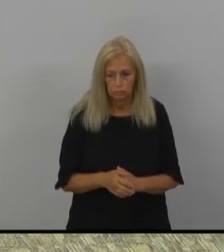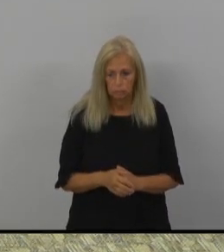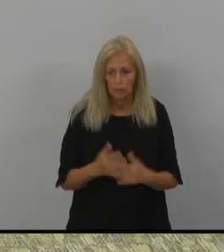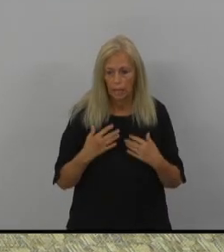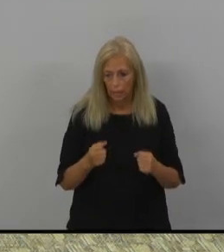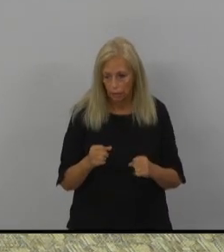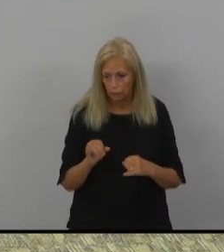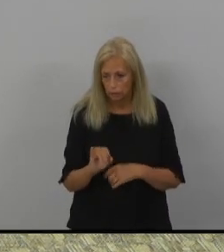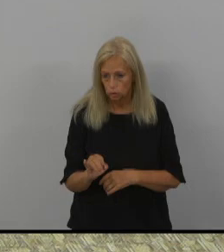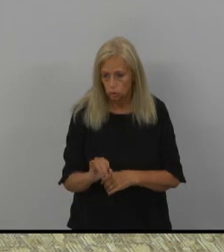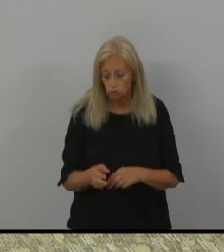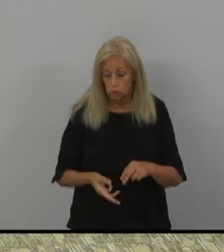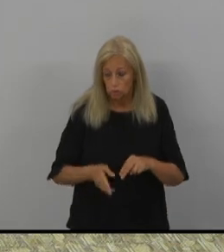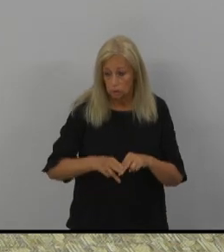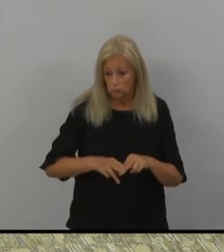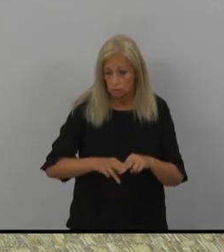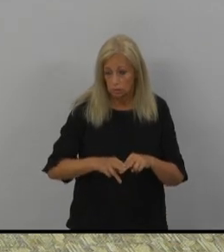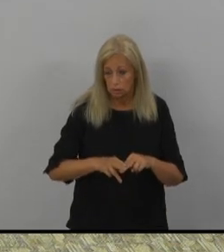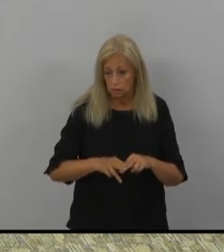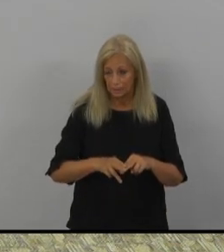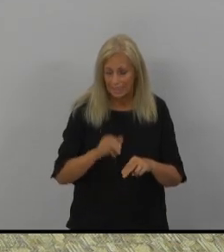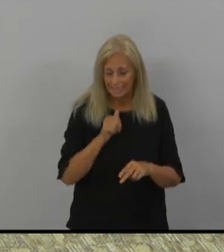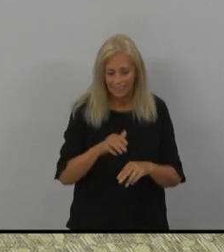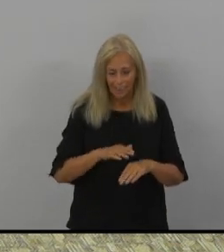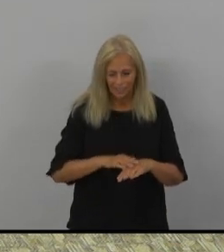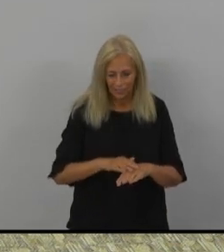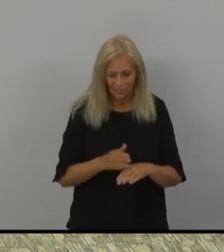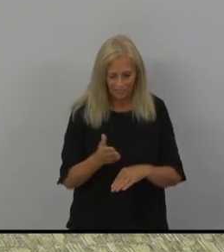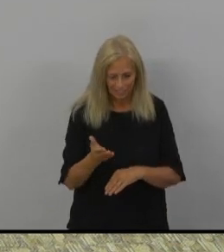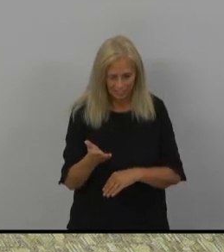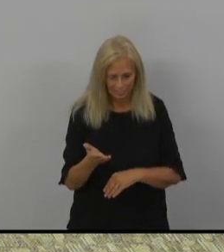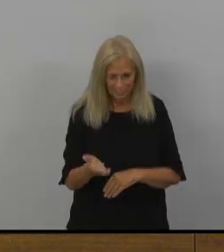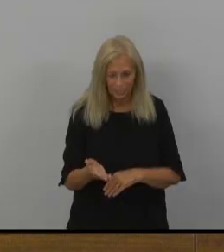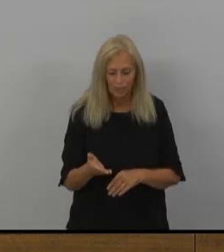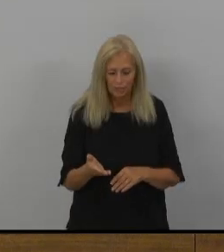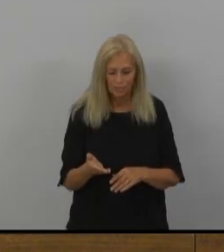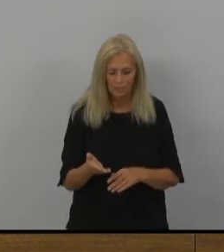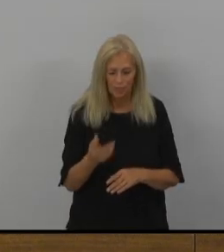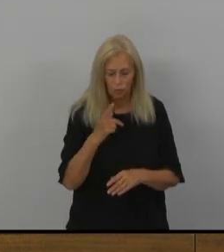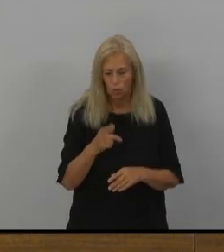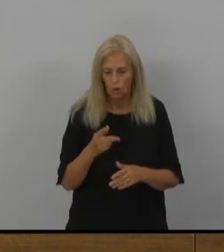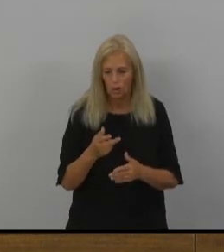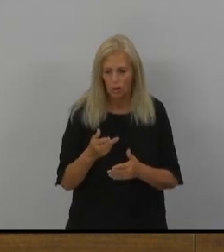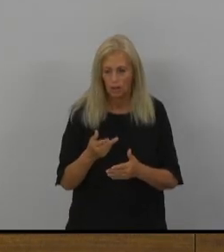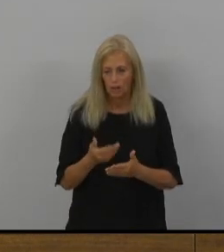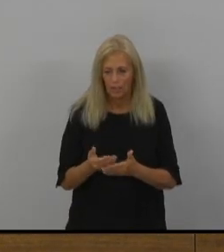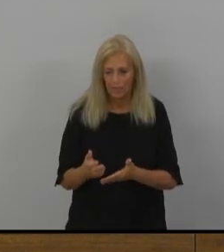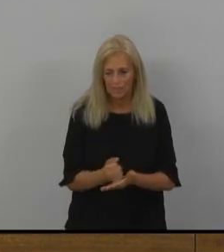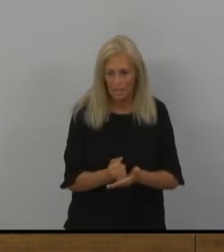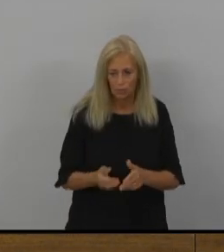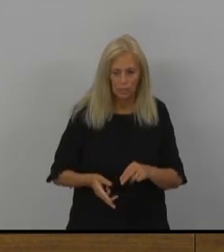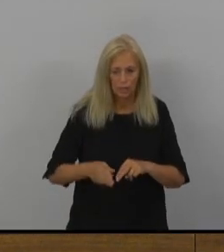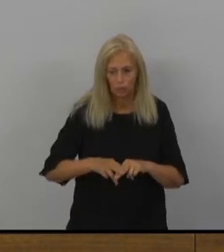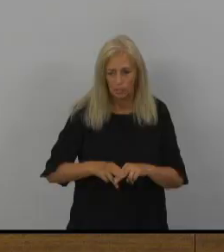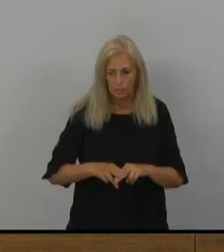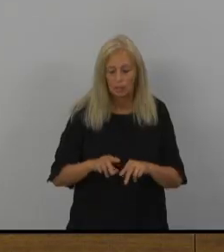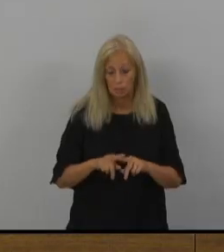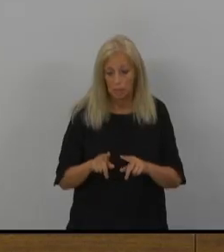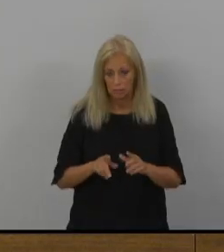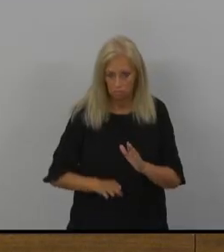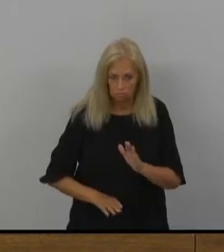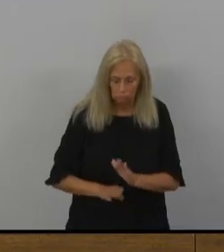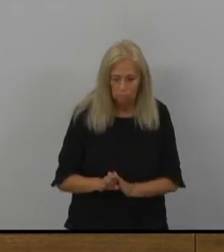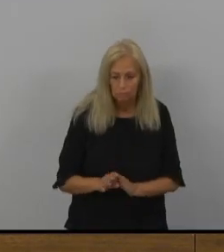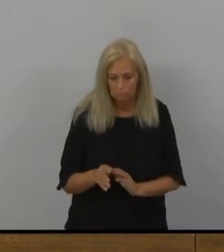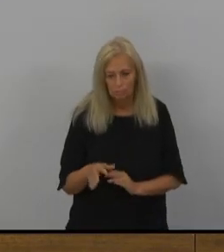health insurance went up too. It's not a feature of the salary increase, but that one, as we talked about, did go up quite a